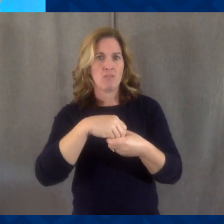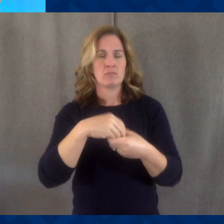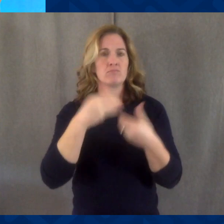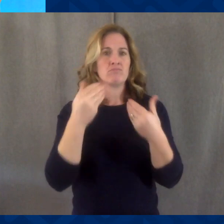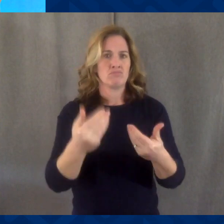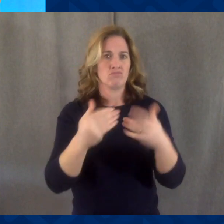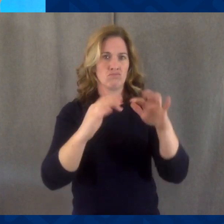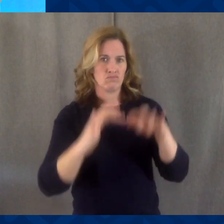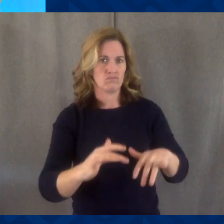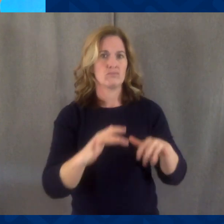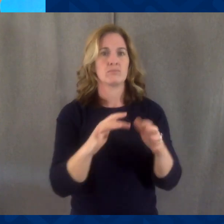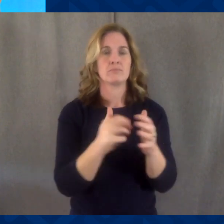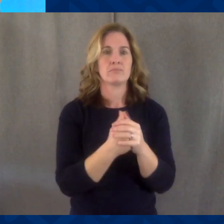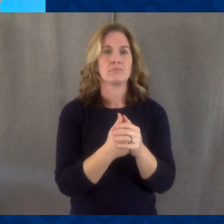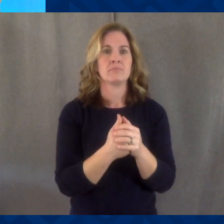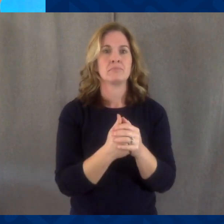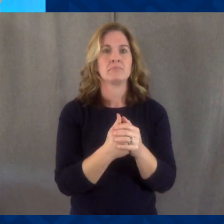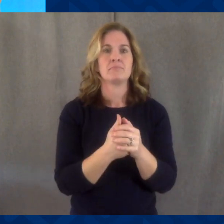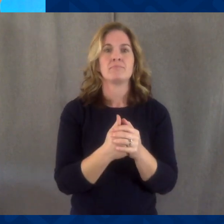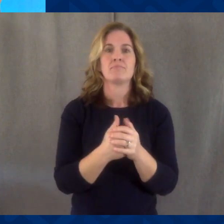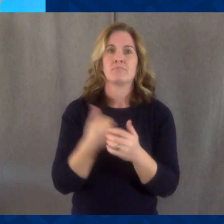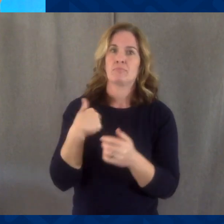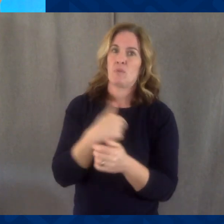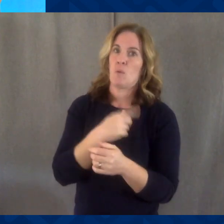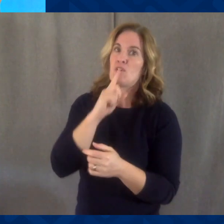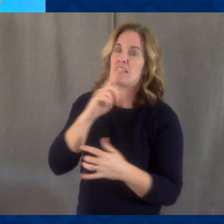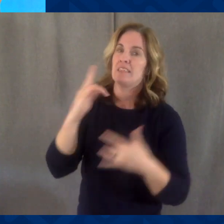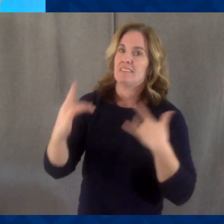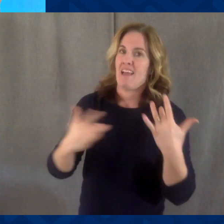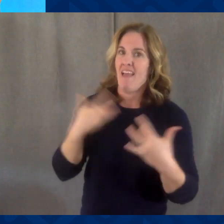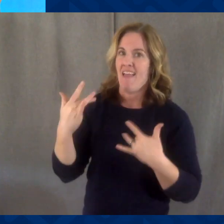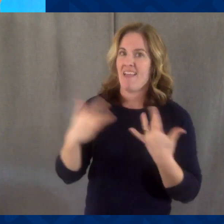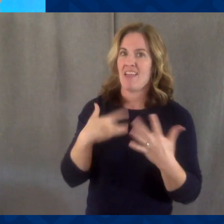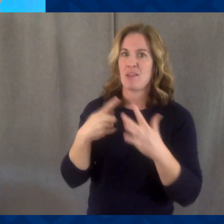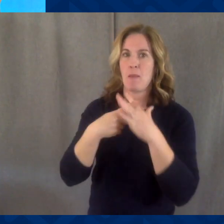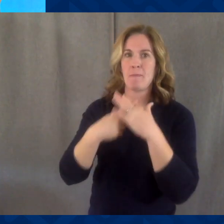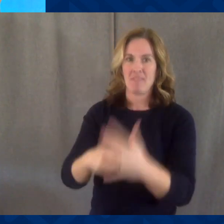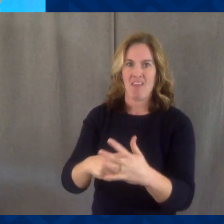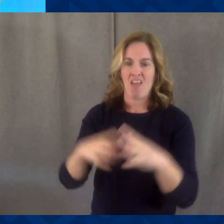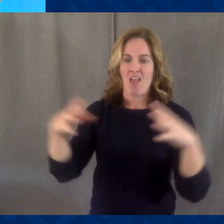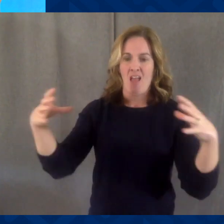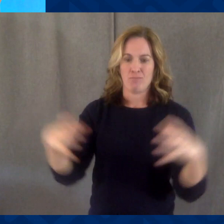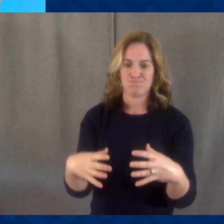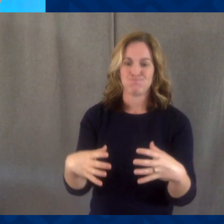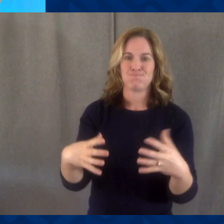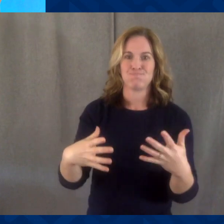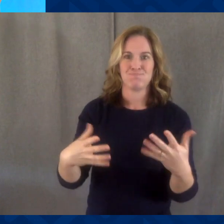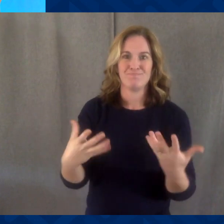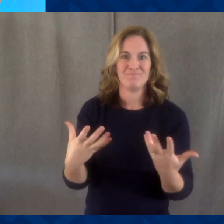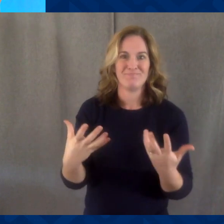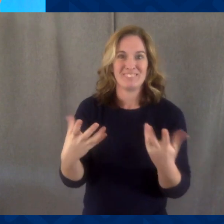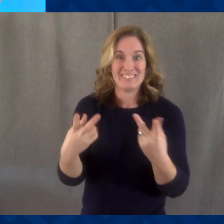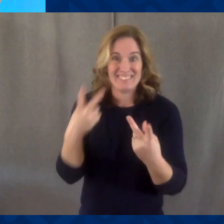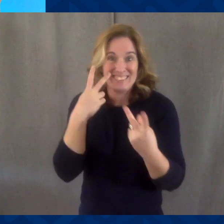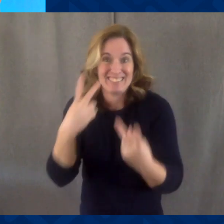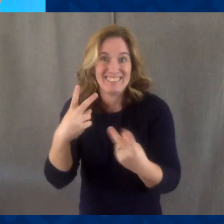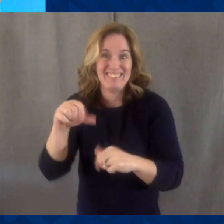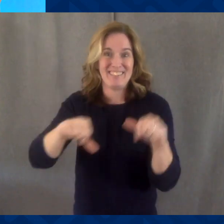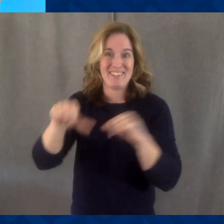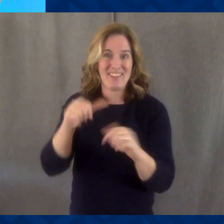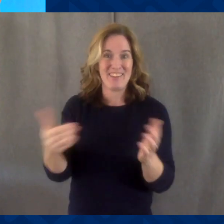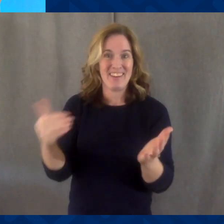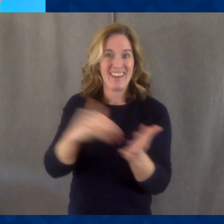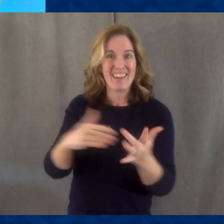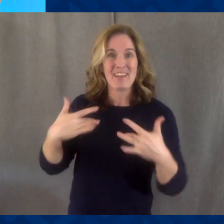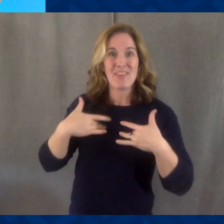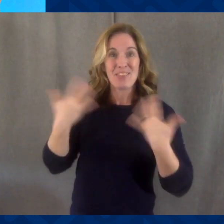going to be looking out for you. We are really excited to begin to gather in person, and we are thrilled that everyone's going to be able to